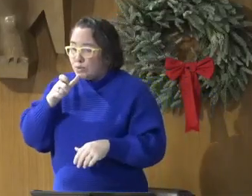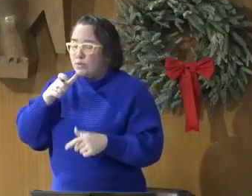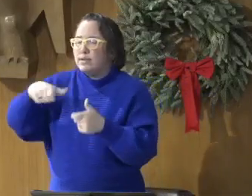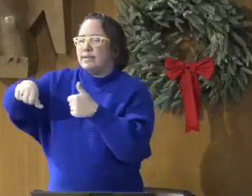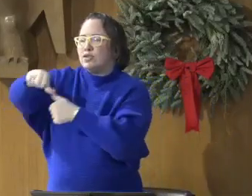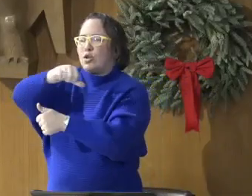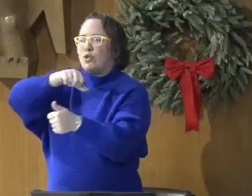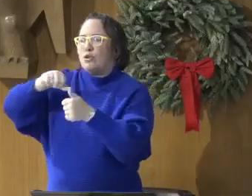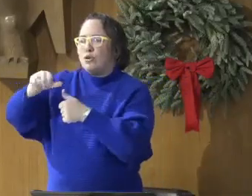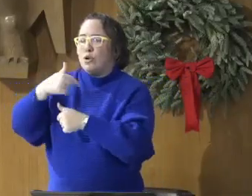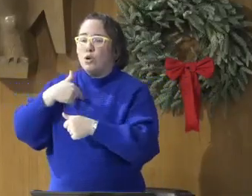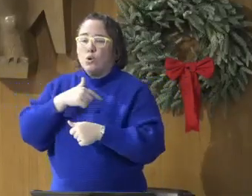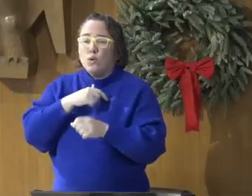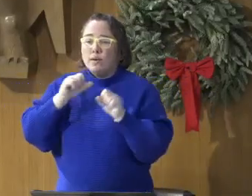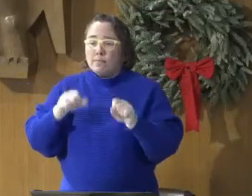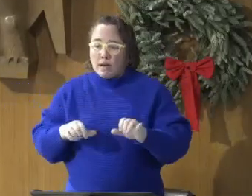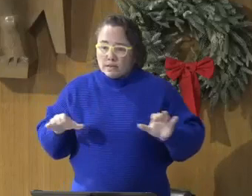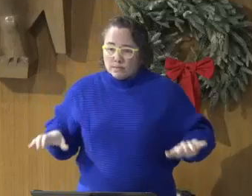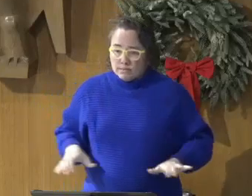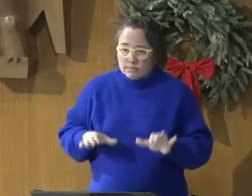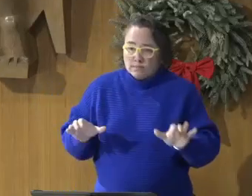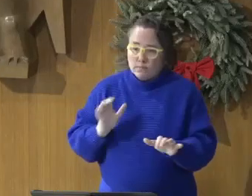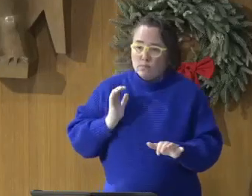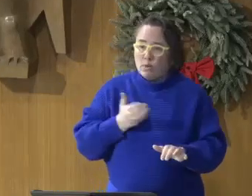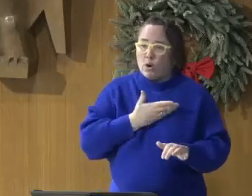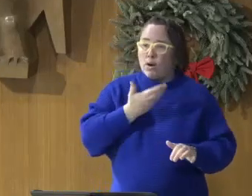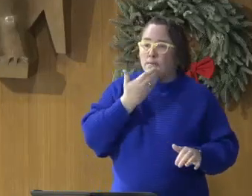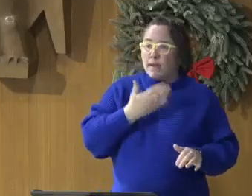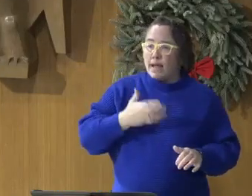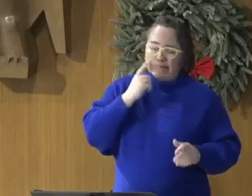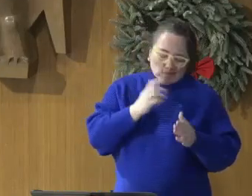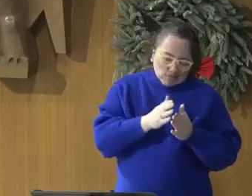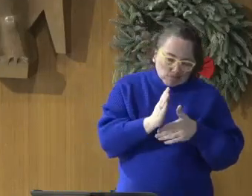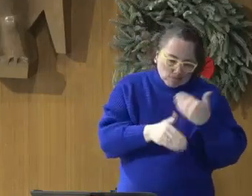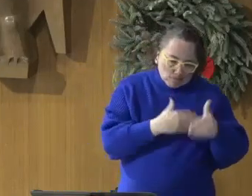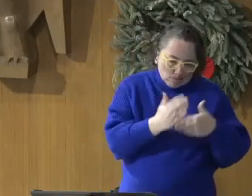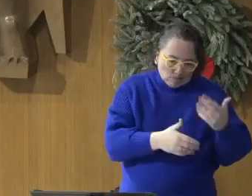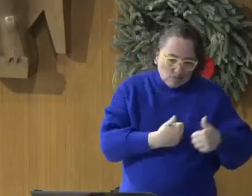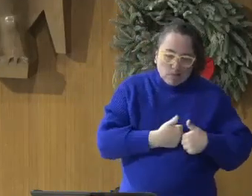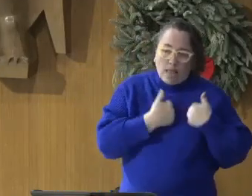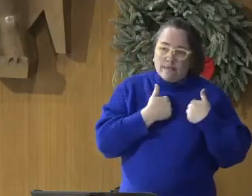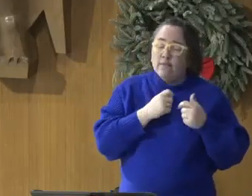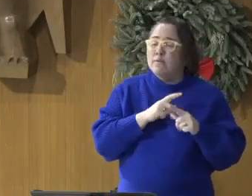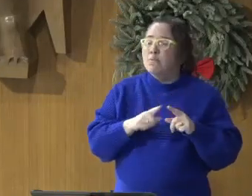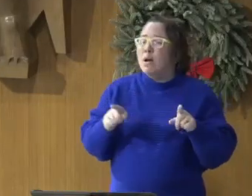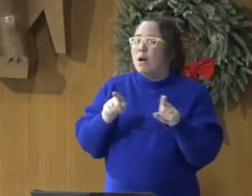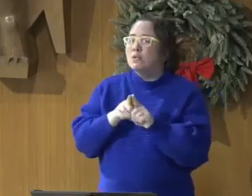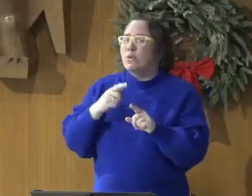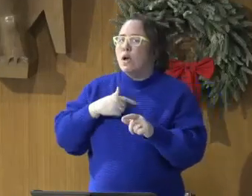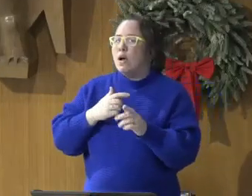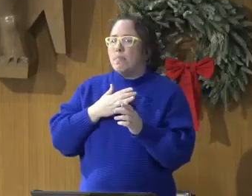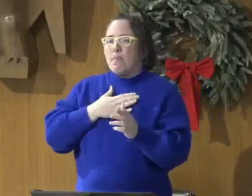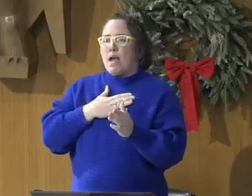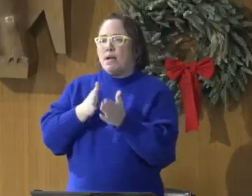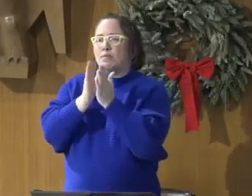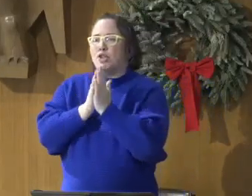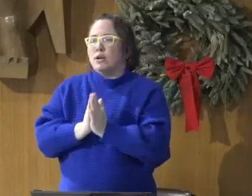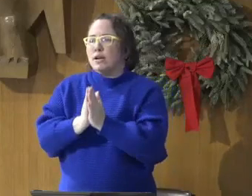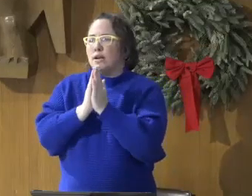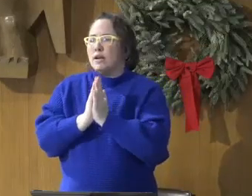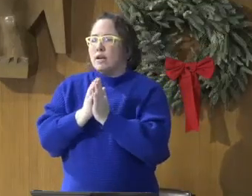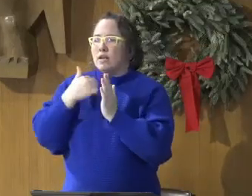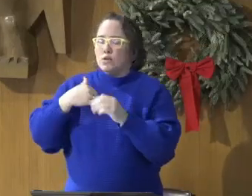we must do what we can to maintain our livelihoods, I pray that we can empower ourselves